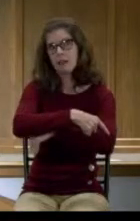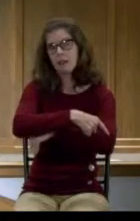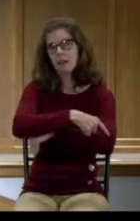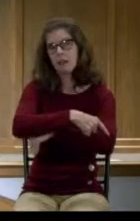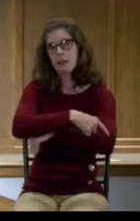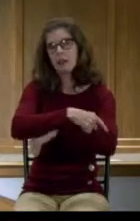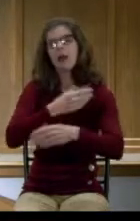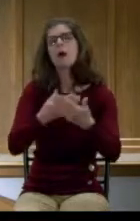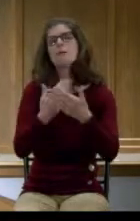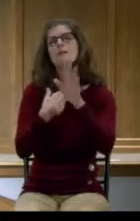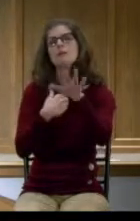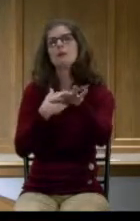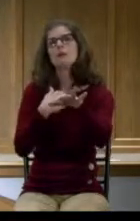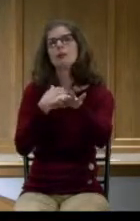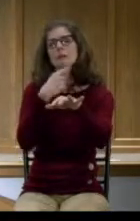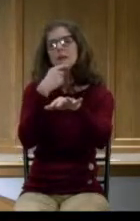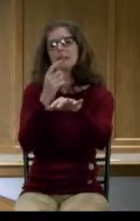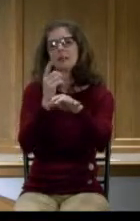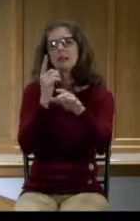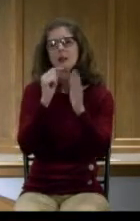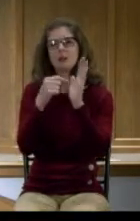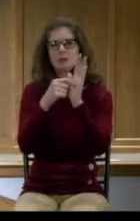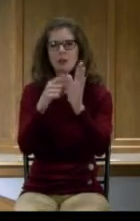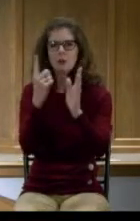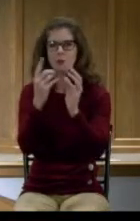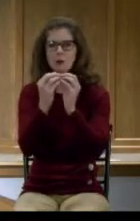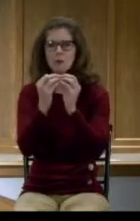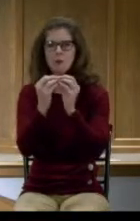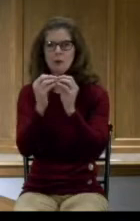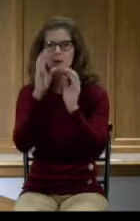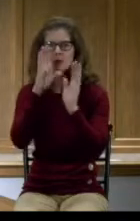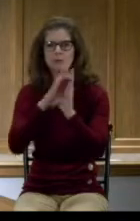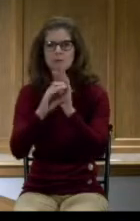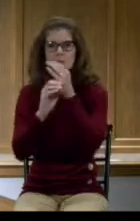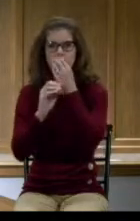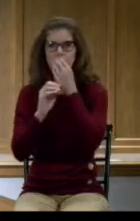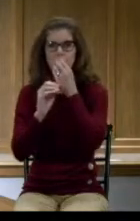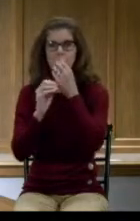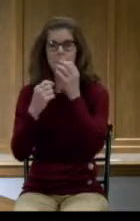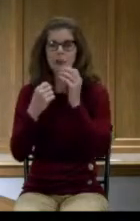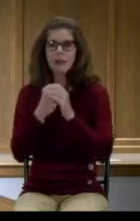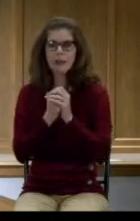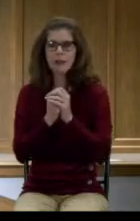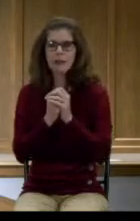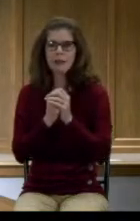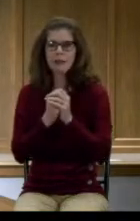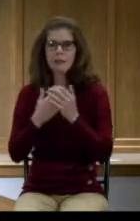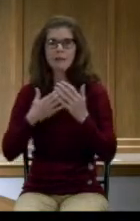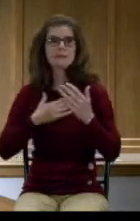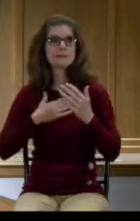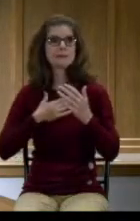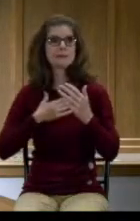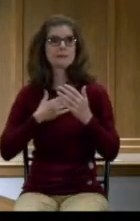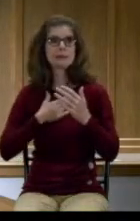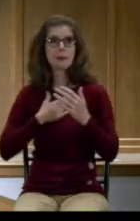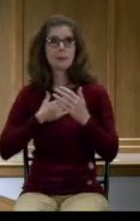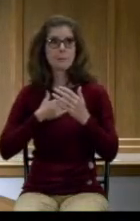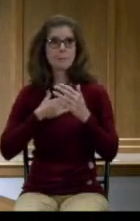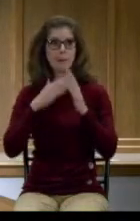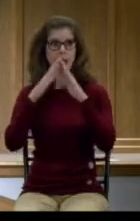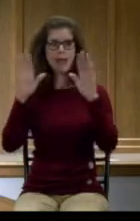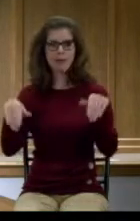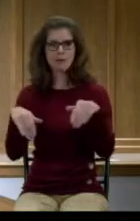Well, before I tell you about that, actually, let me show you one picture of my tree. I have a really pretty tree, and ironically, just like 2 days before the ice storm, I took a picture